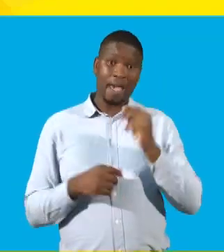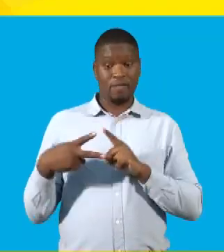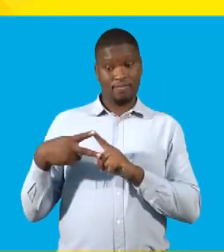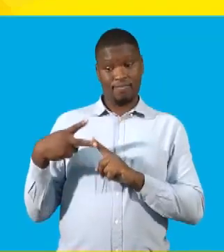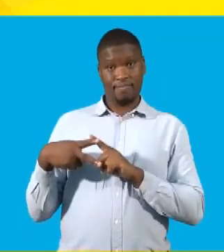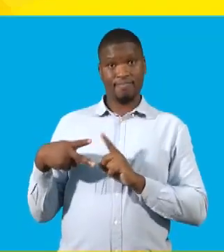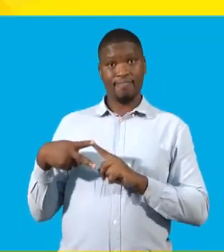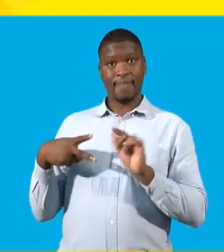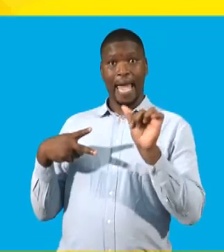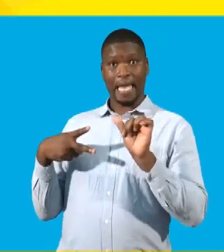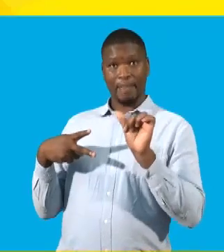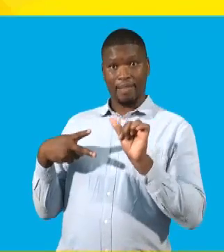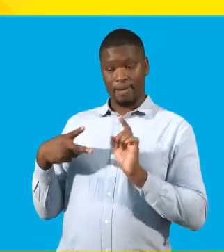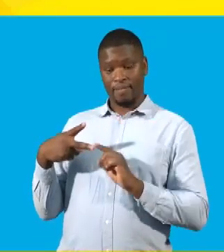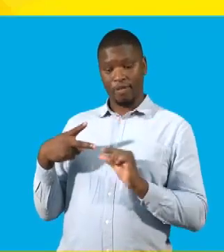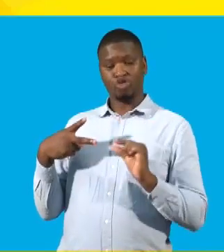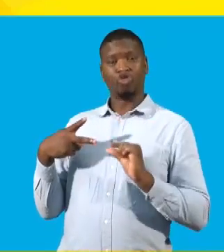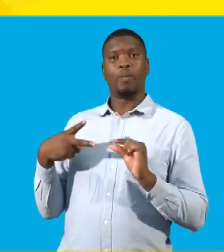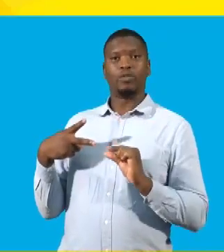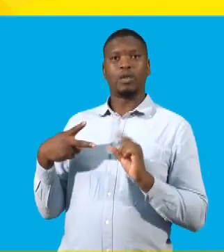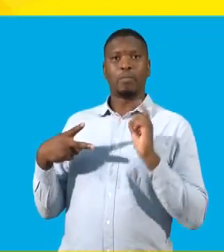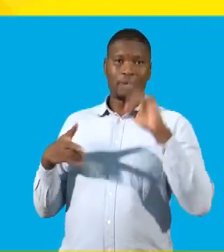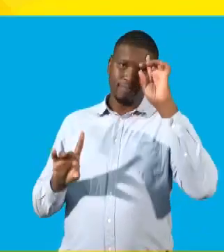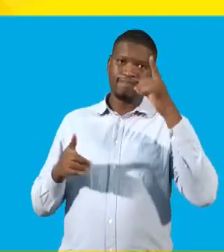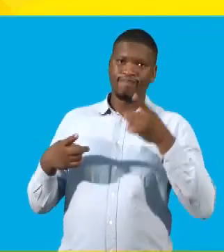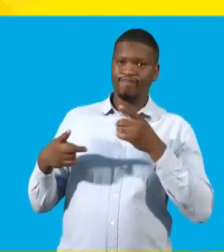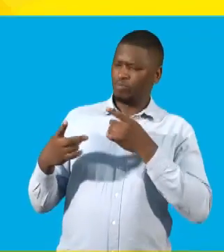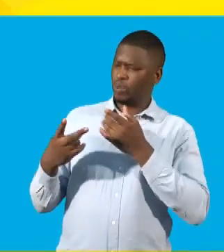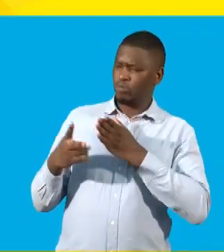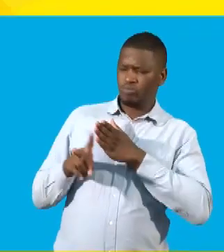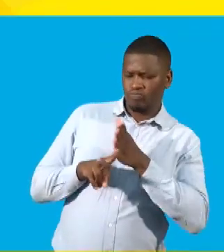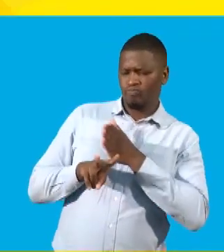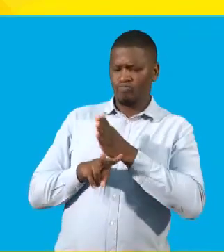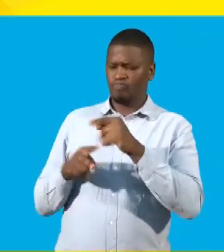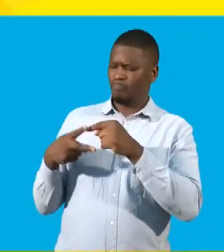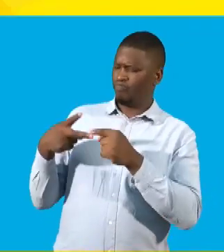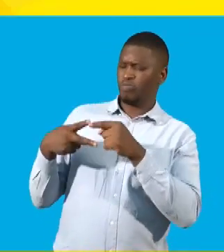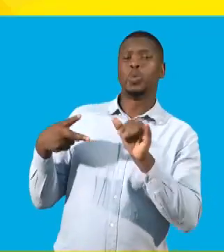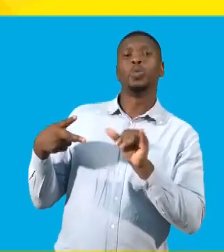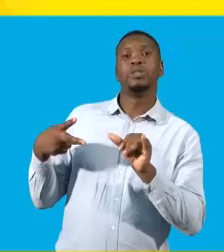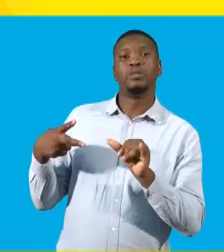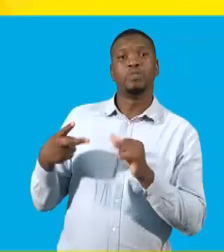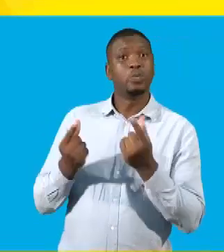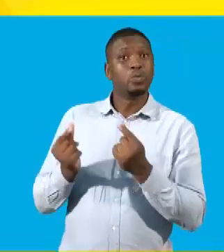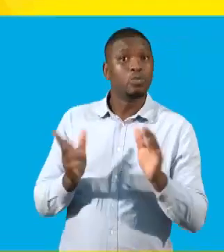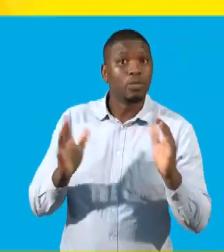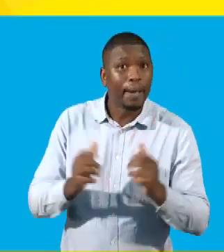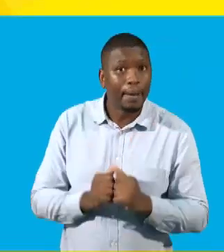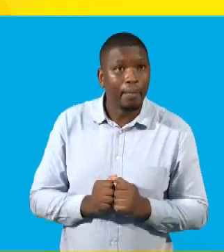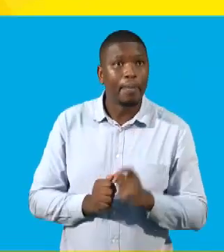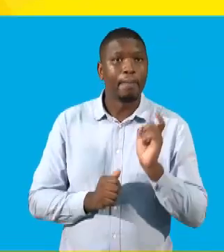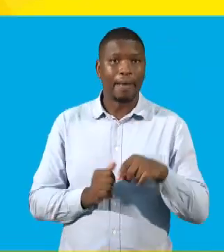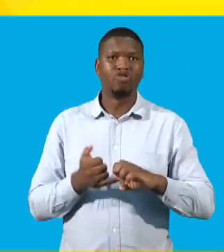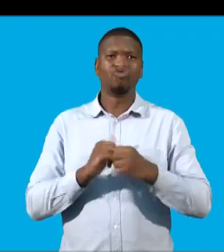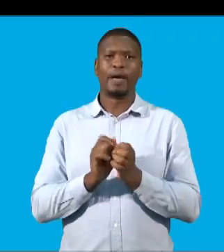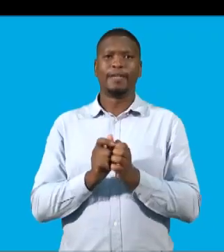arithmetic and the sum of a geometric series. So we need to decide which series it's going to be. But the only way we can do that is